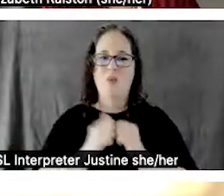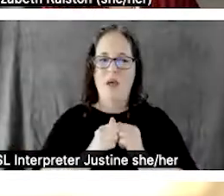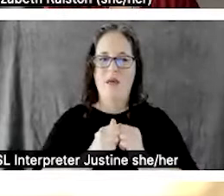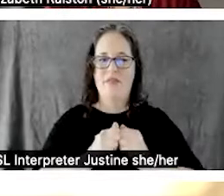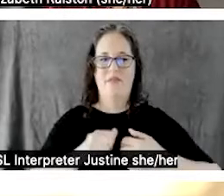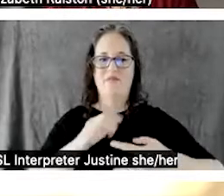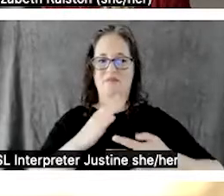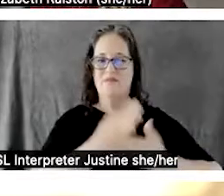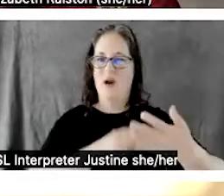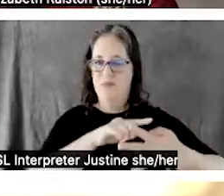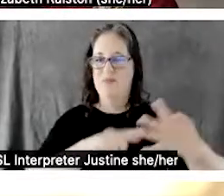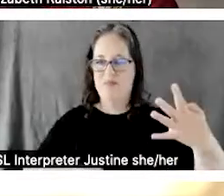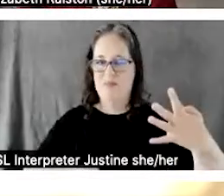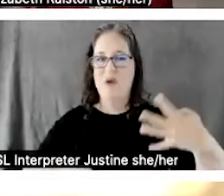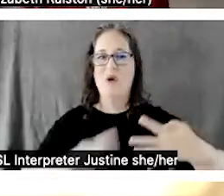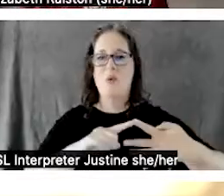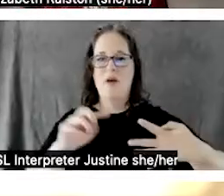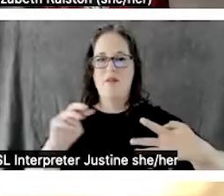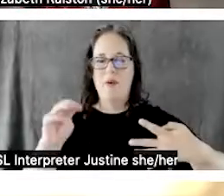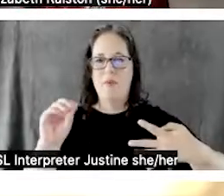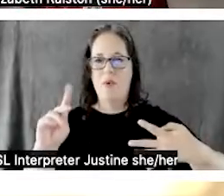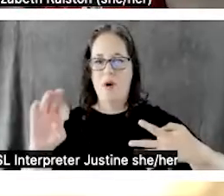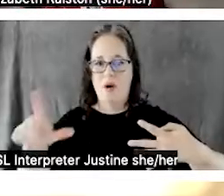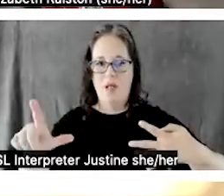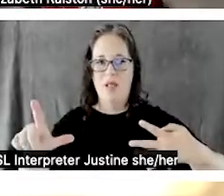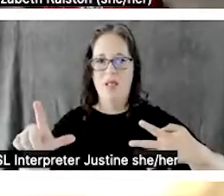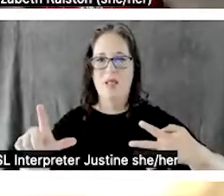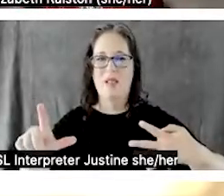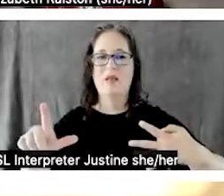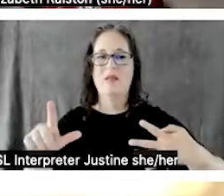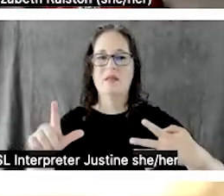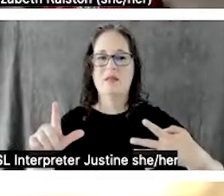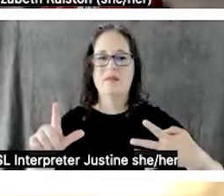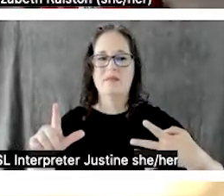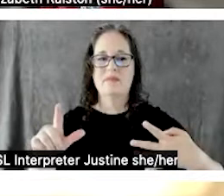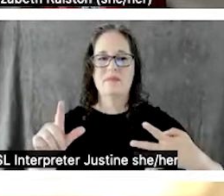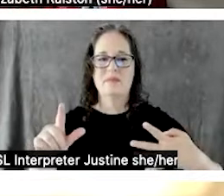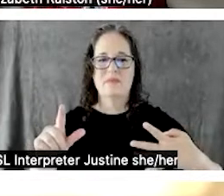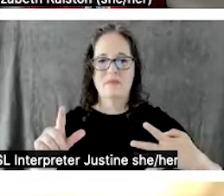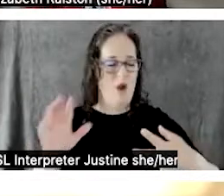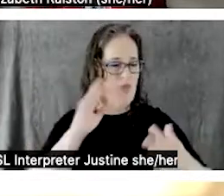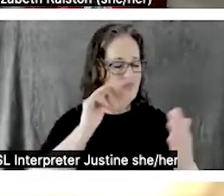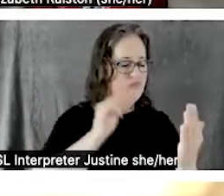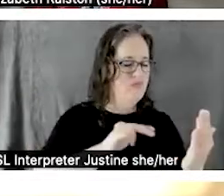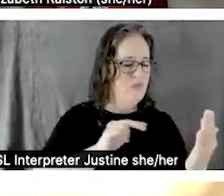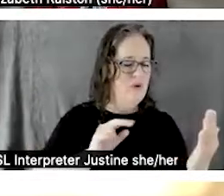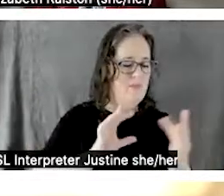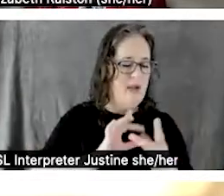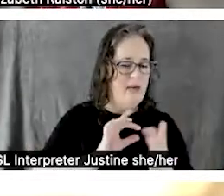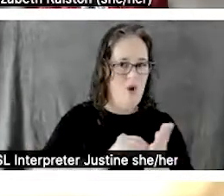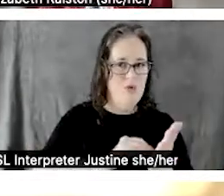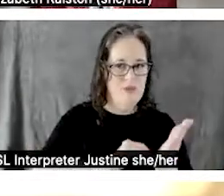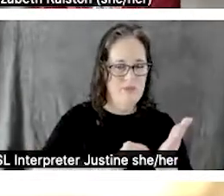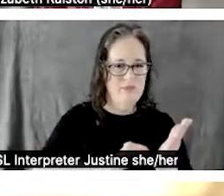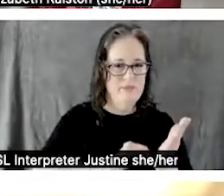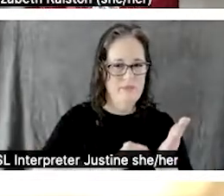moral model, and the moral model states that, looking at my notes here, because I